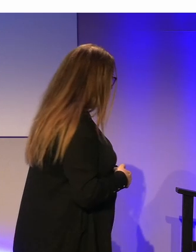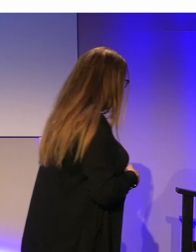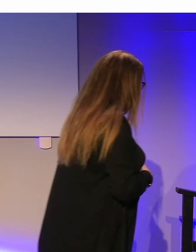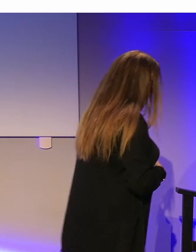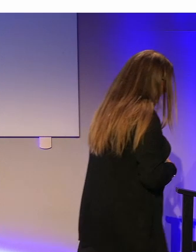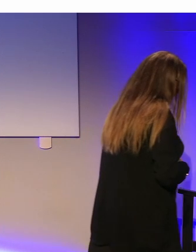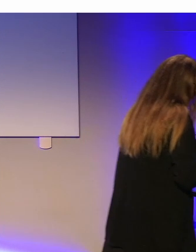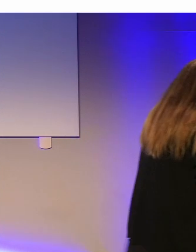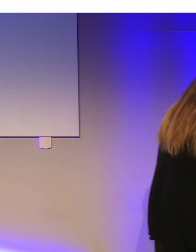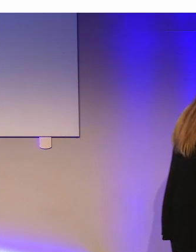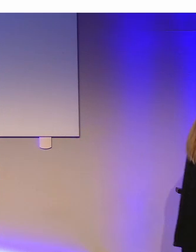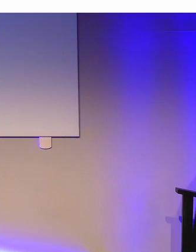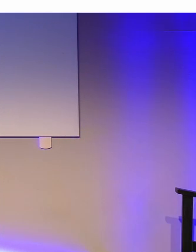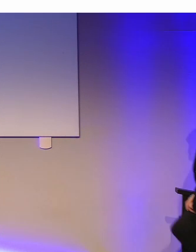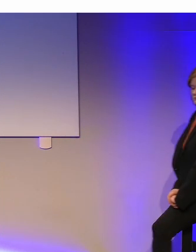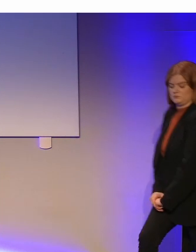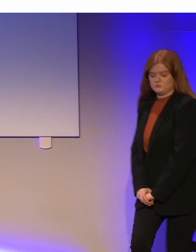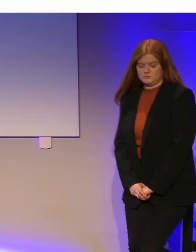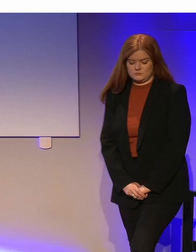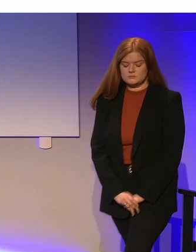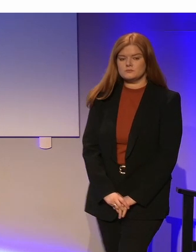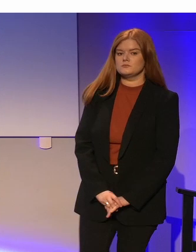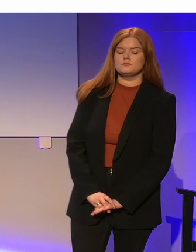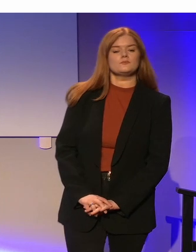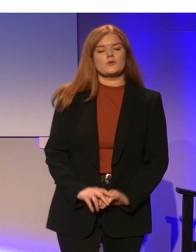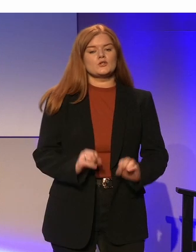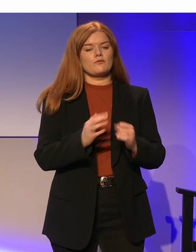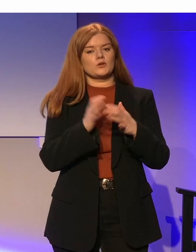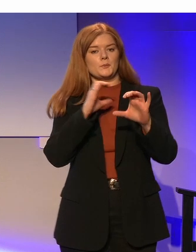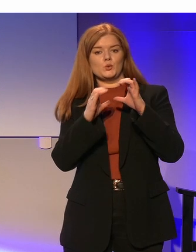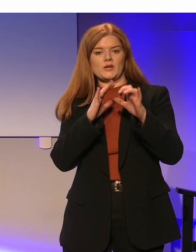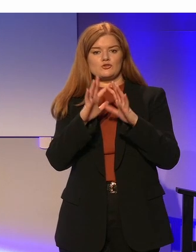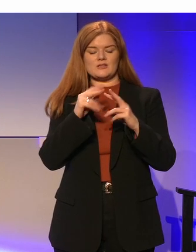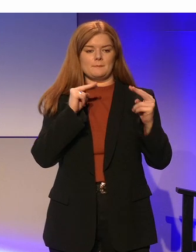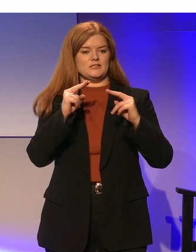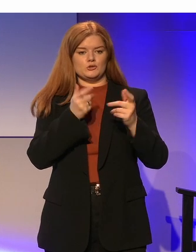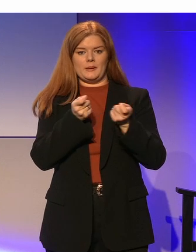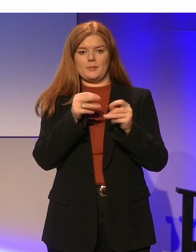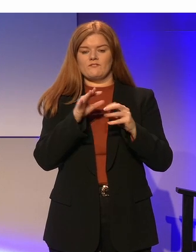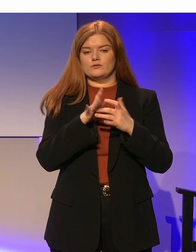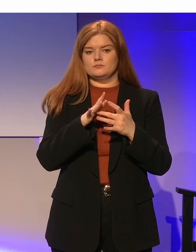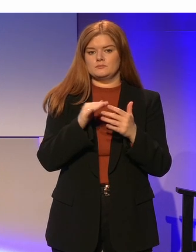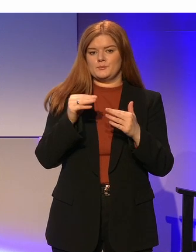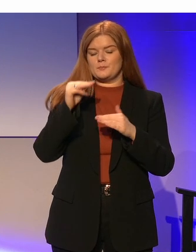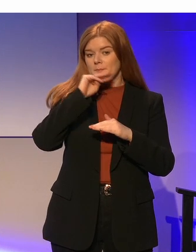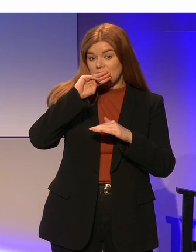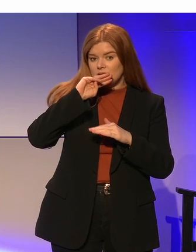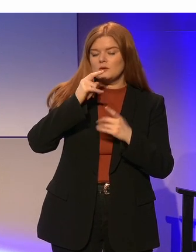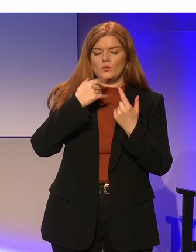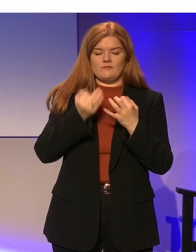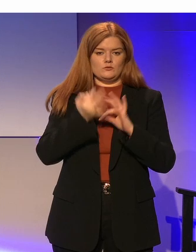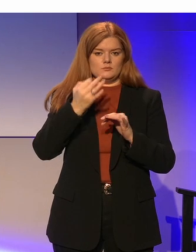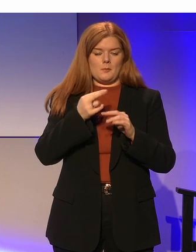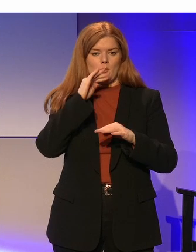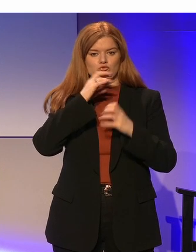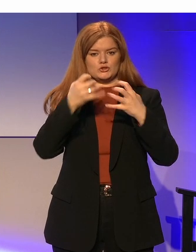So in terms of communicators and relationships as mediators of sentiment, we found some very important things. So what we mean by